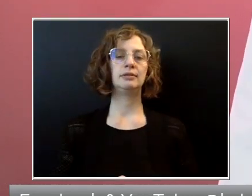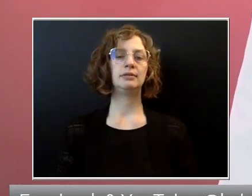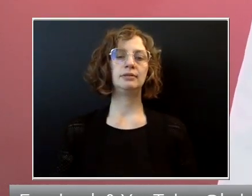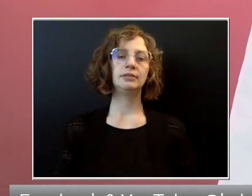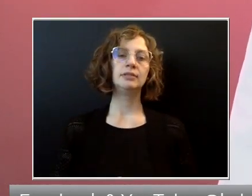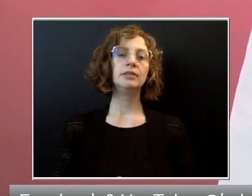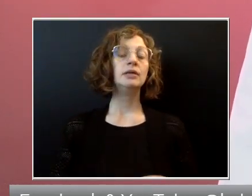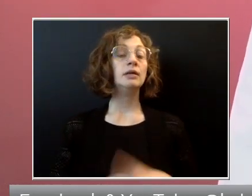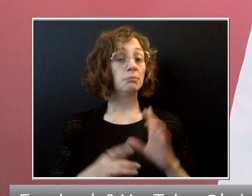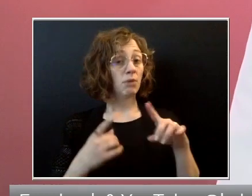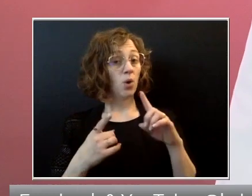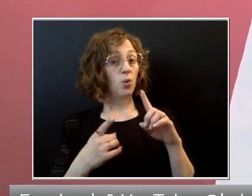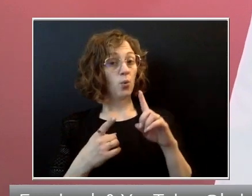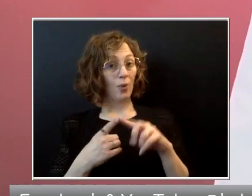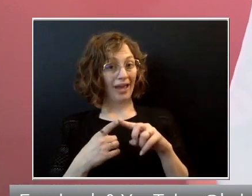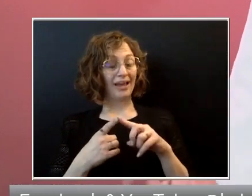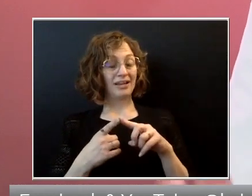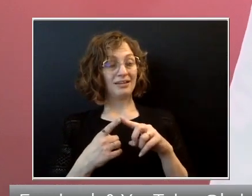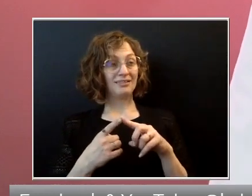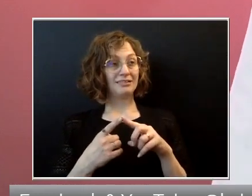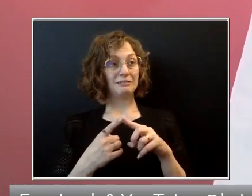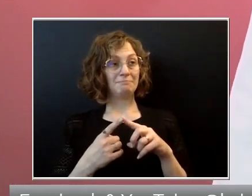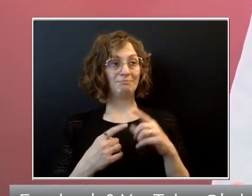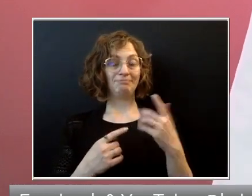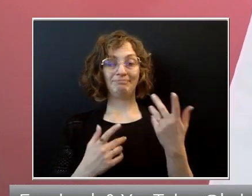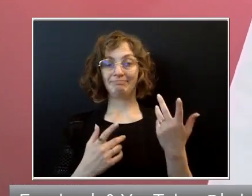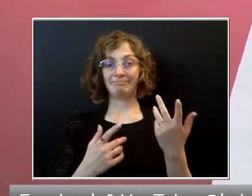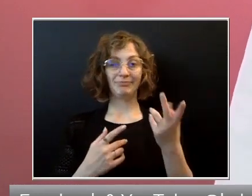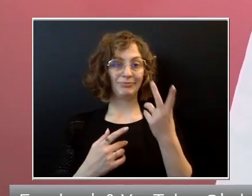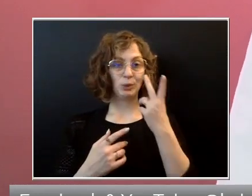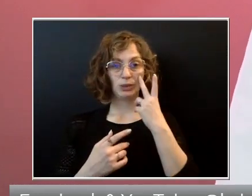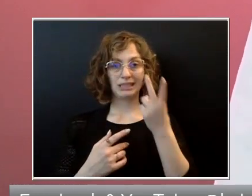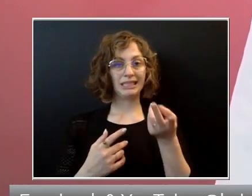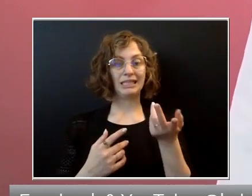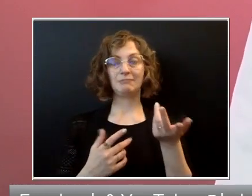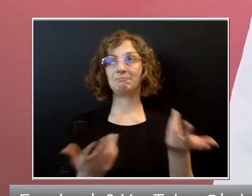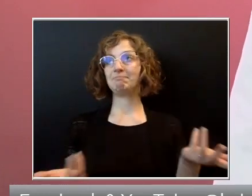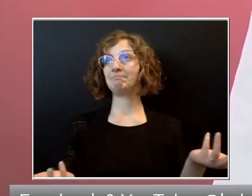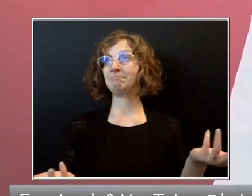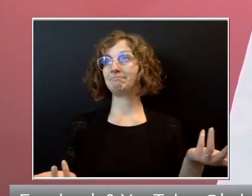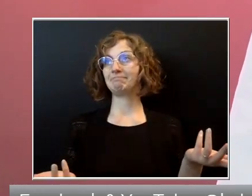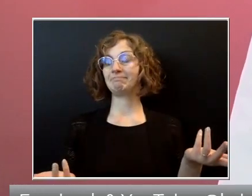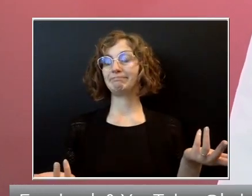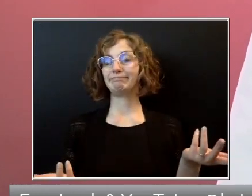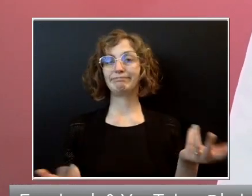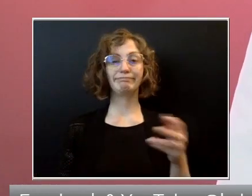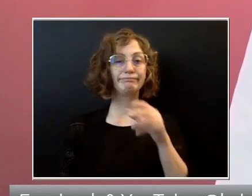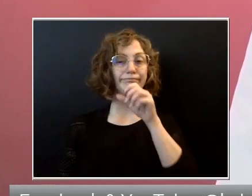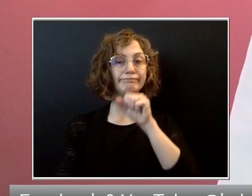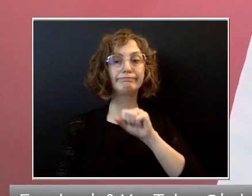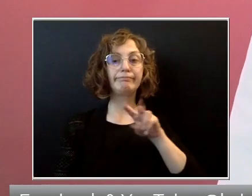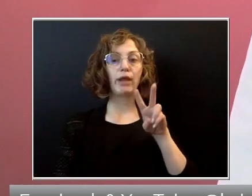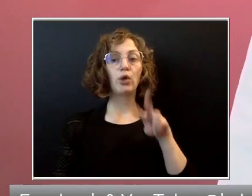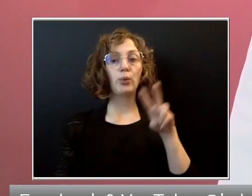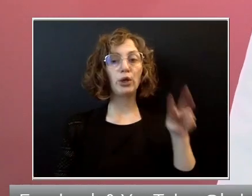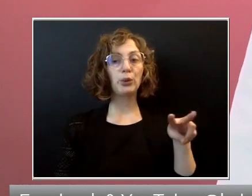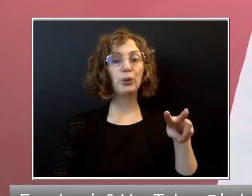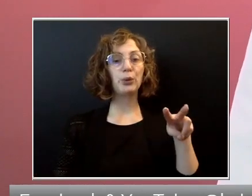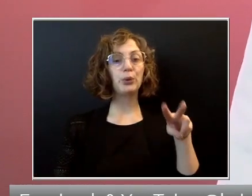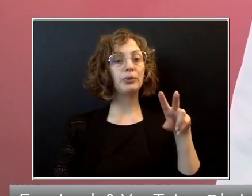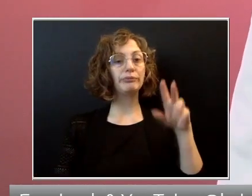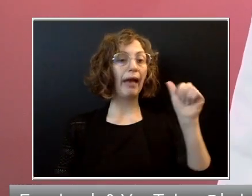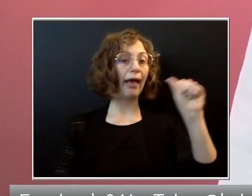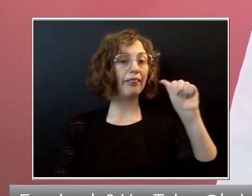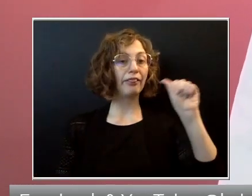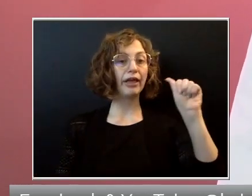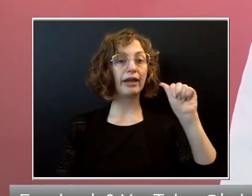have a headline of a 22-year-old basketball player going down court and